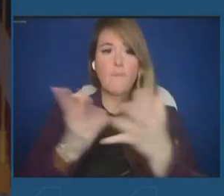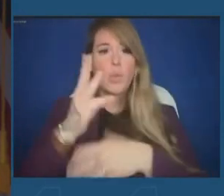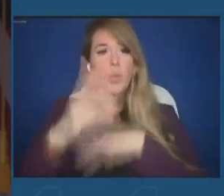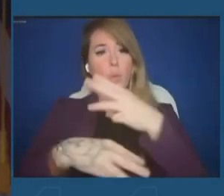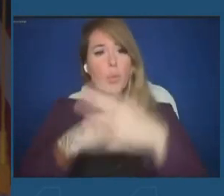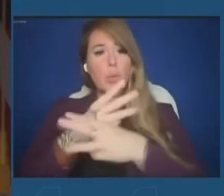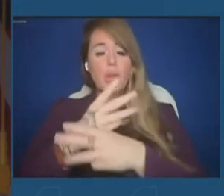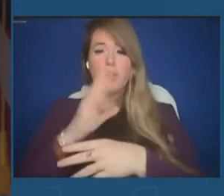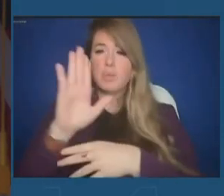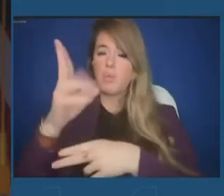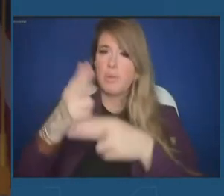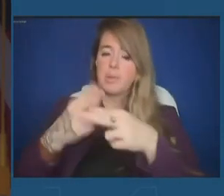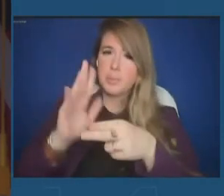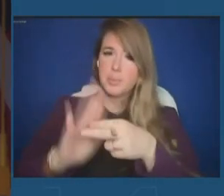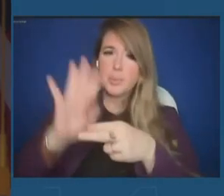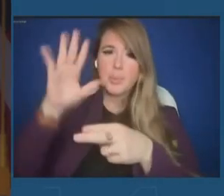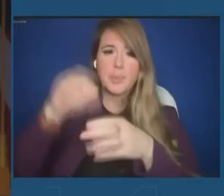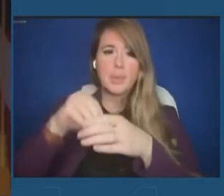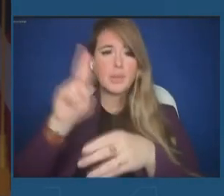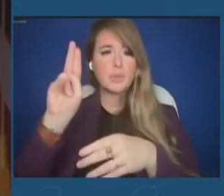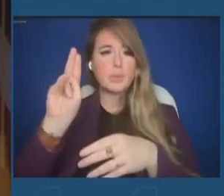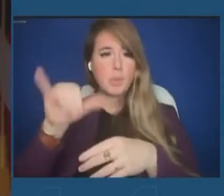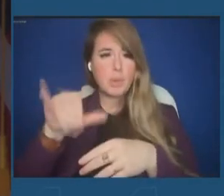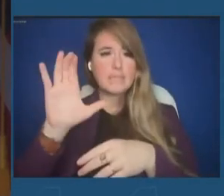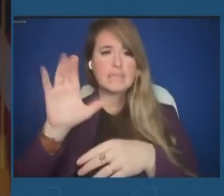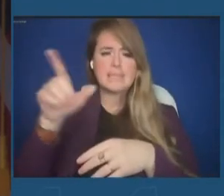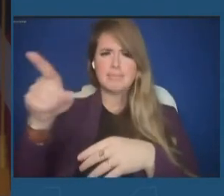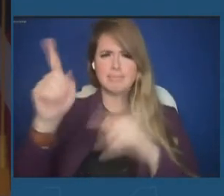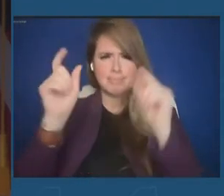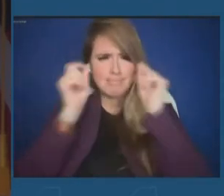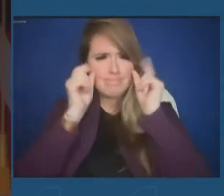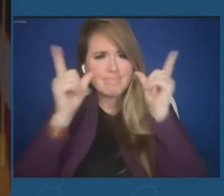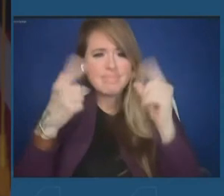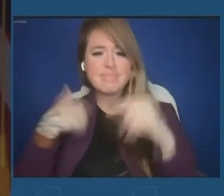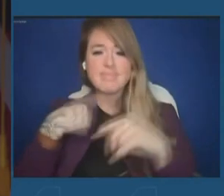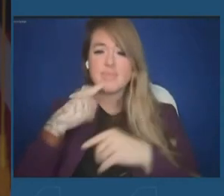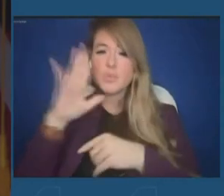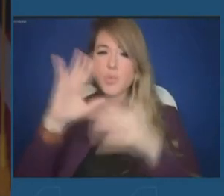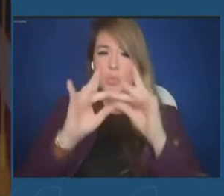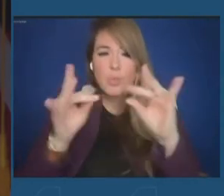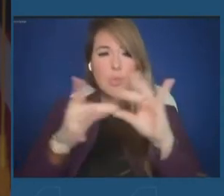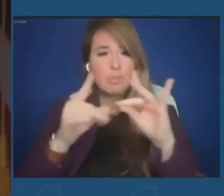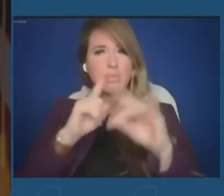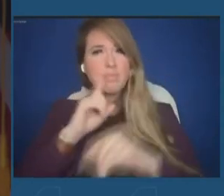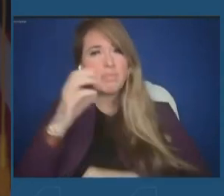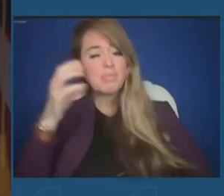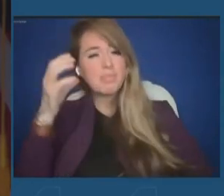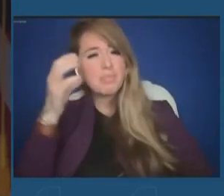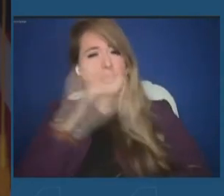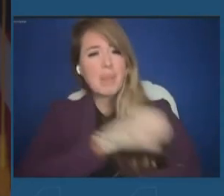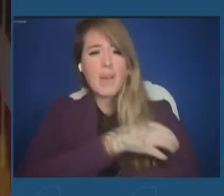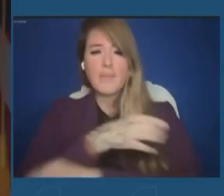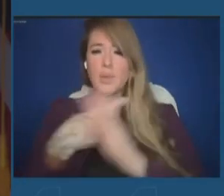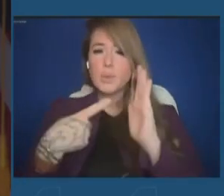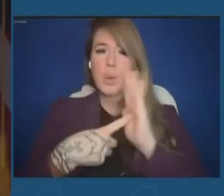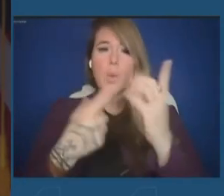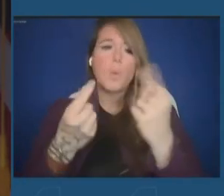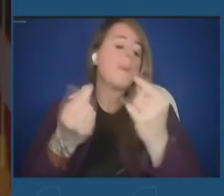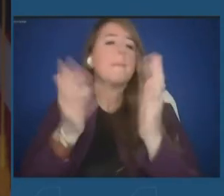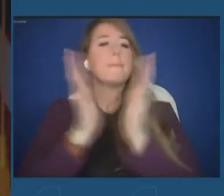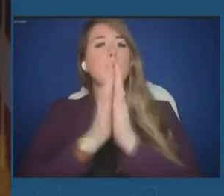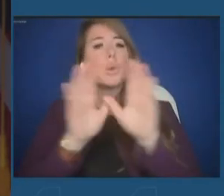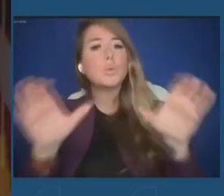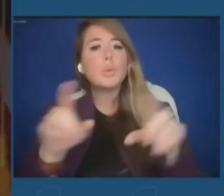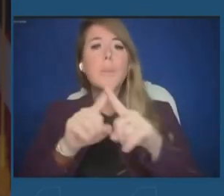name even in New York City. He was so surprised by that. I said, your story is so powerful of what prayer has done, but your